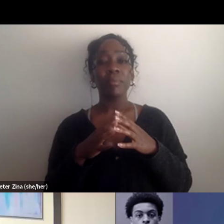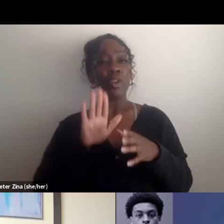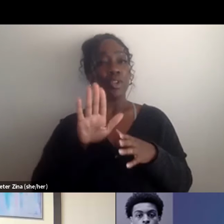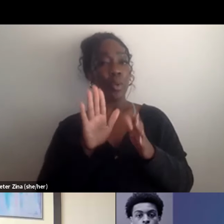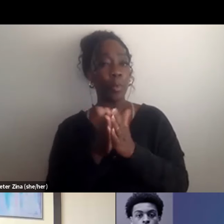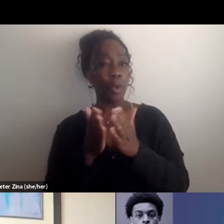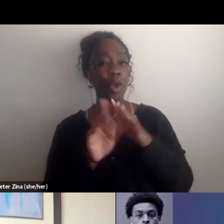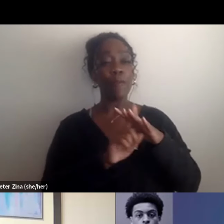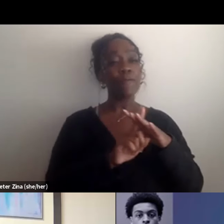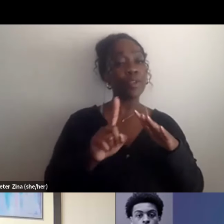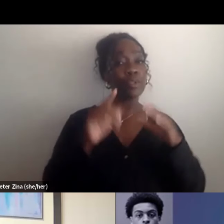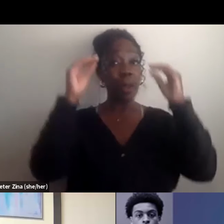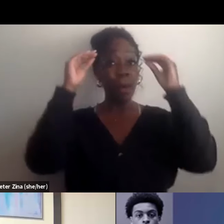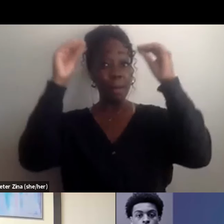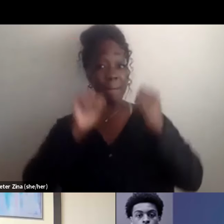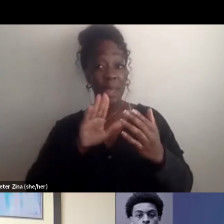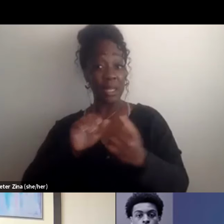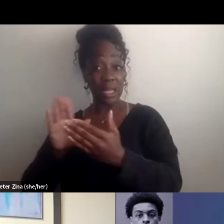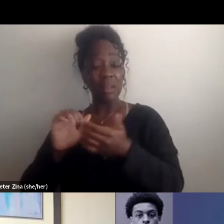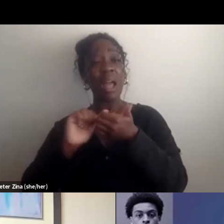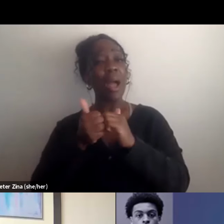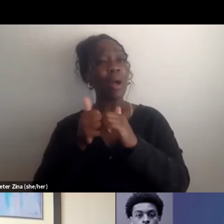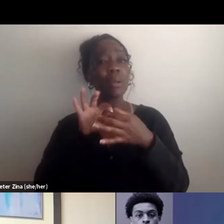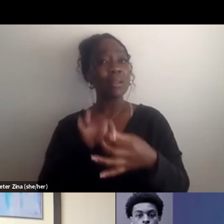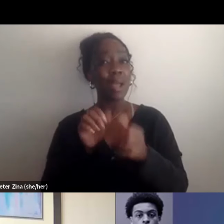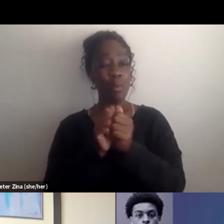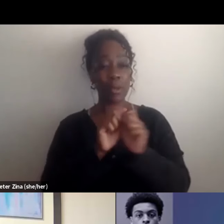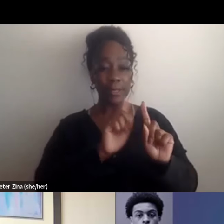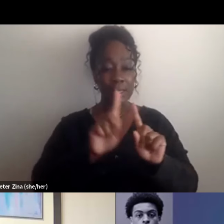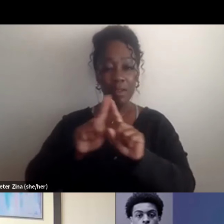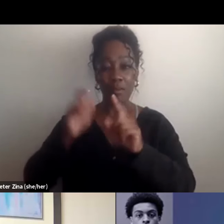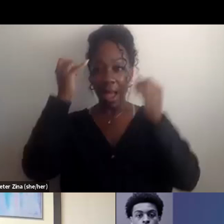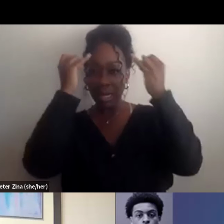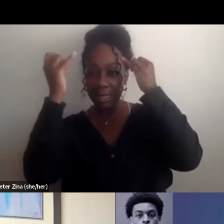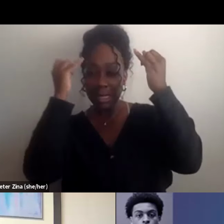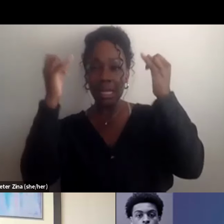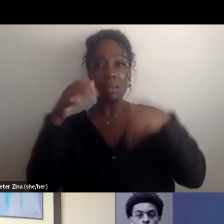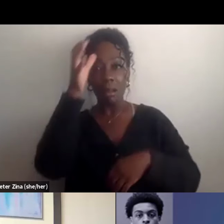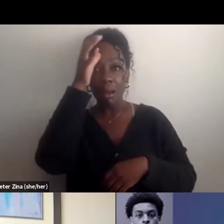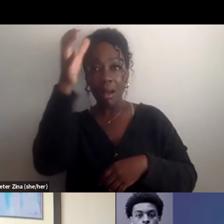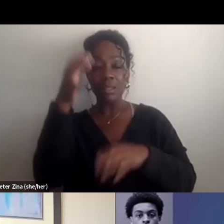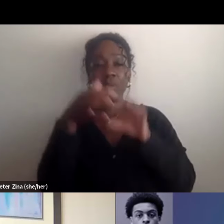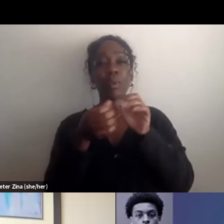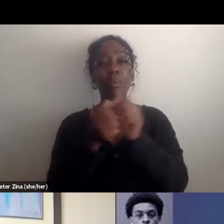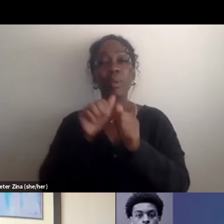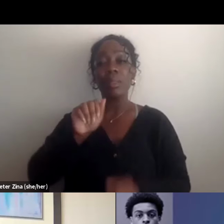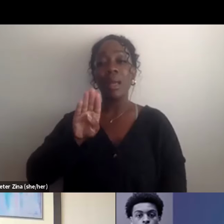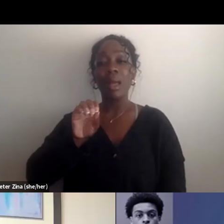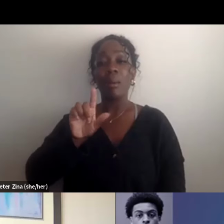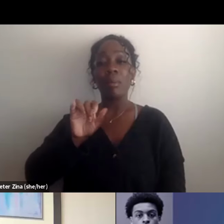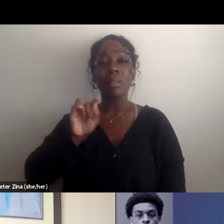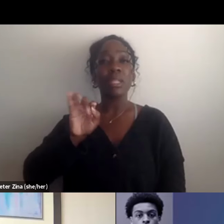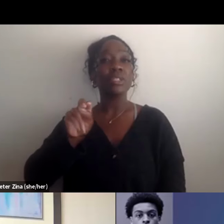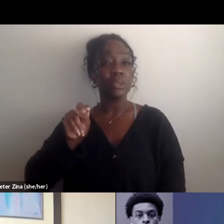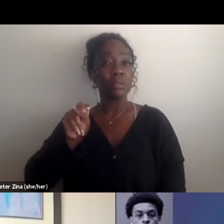pedagogies connects to ideas and concepts of abolition? And I know you mentioned like how it's a sort